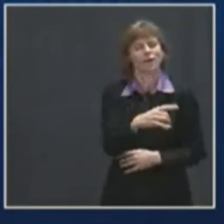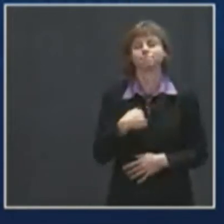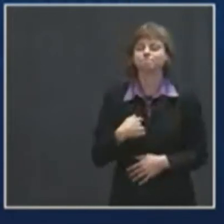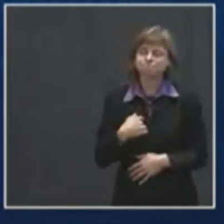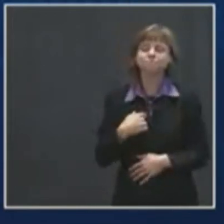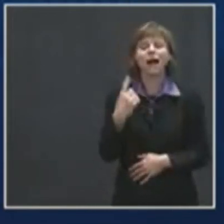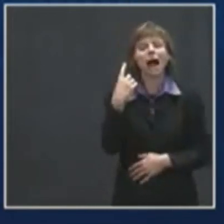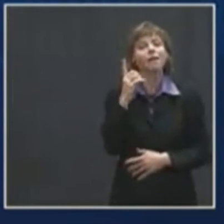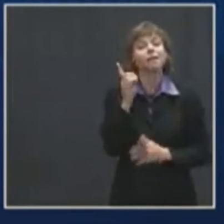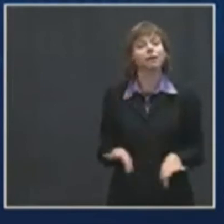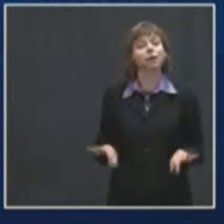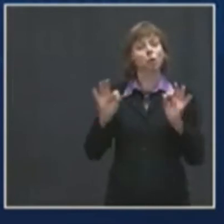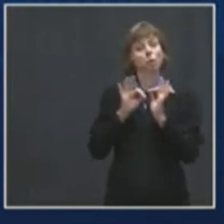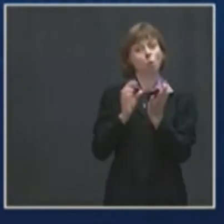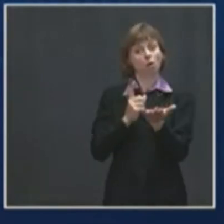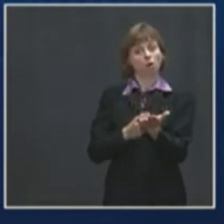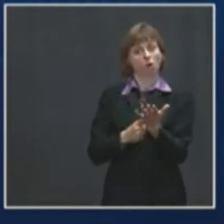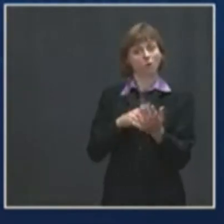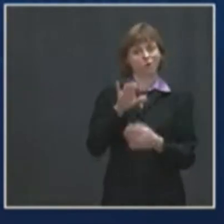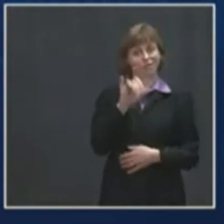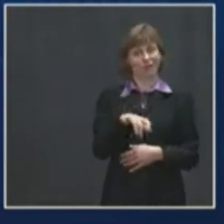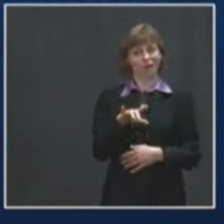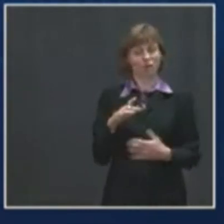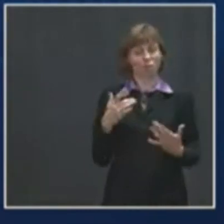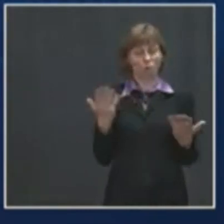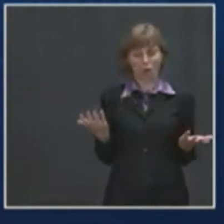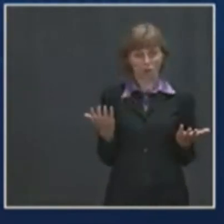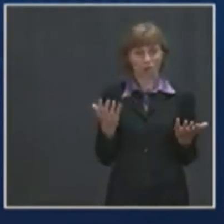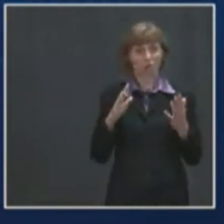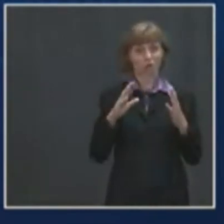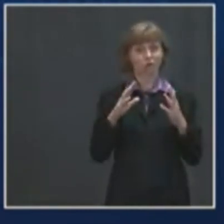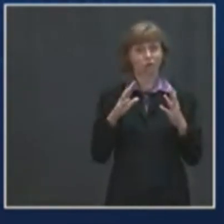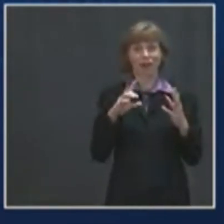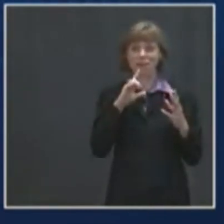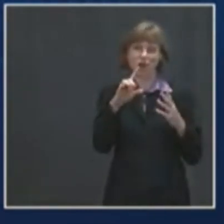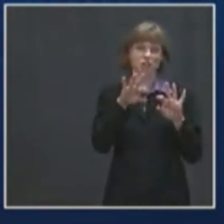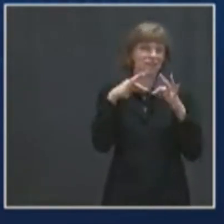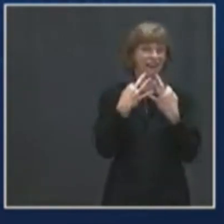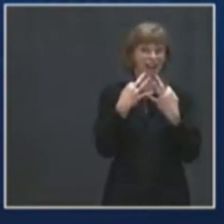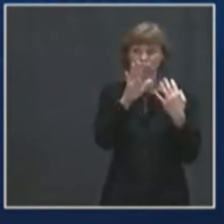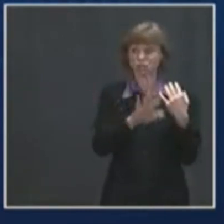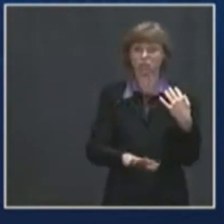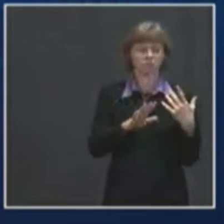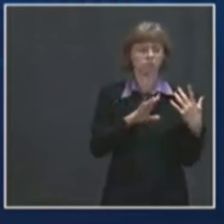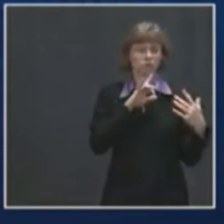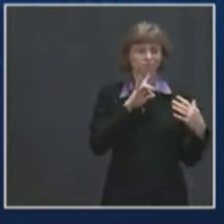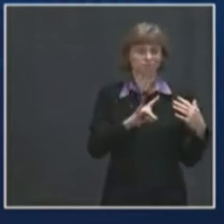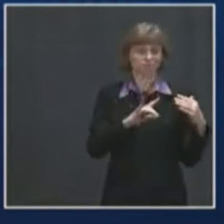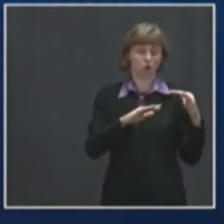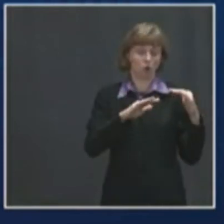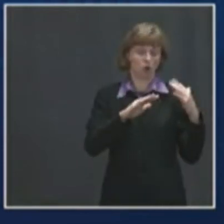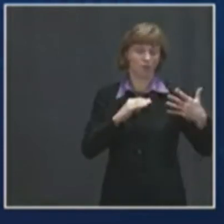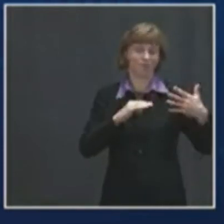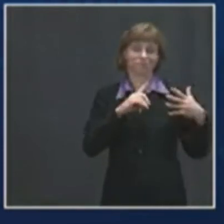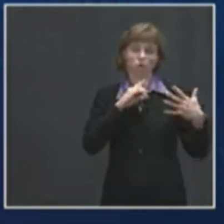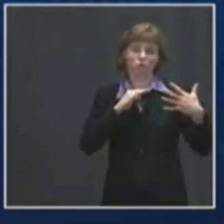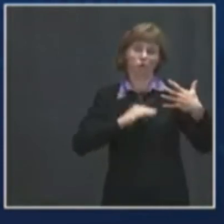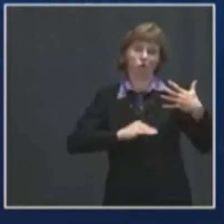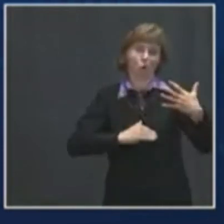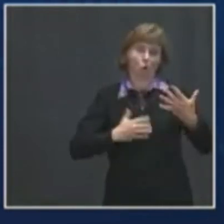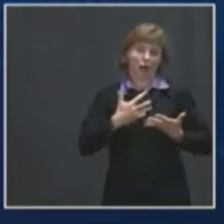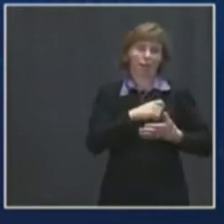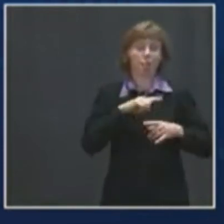is that there are families throughout not just the lower part of the income scale, but in the middle